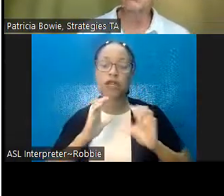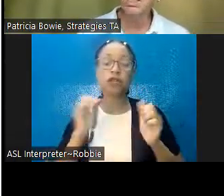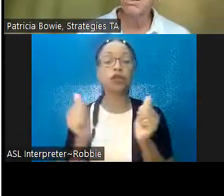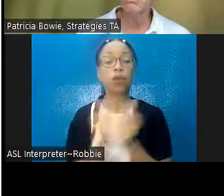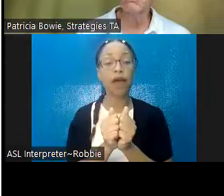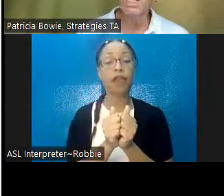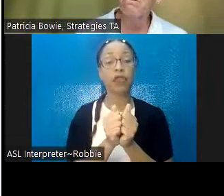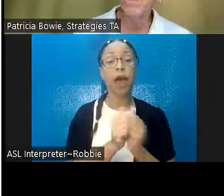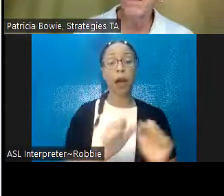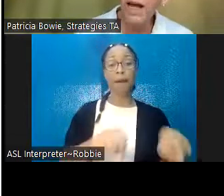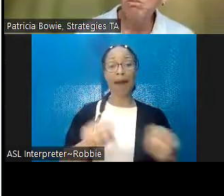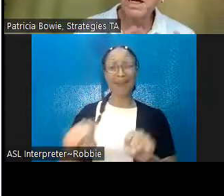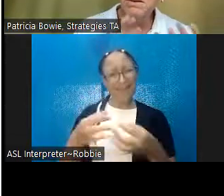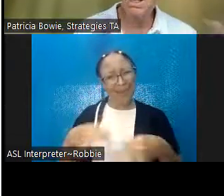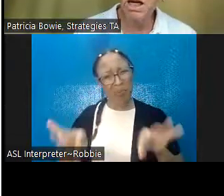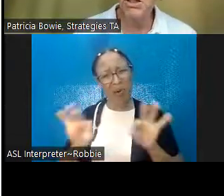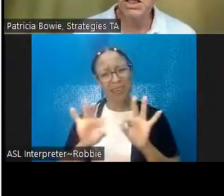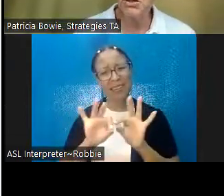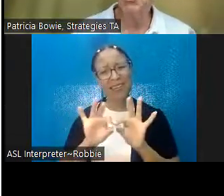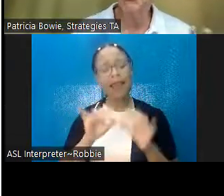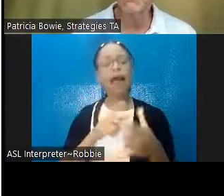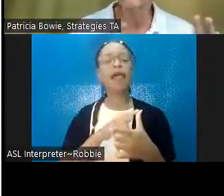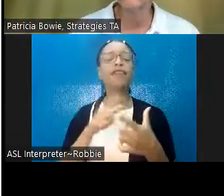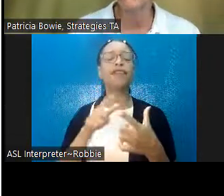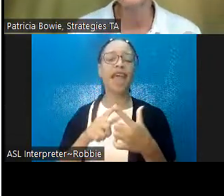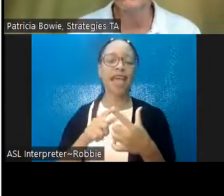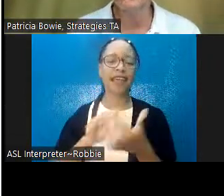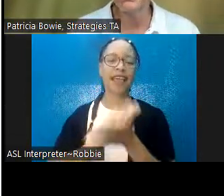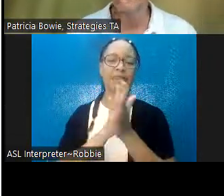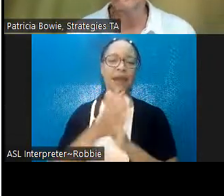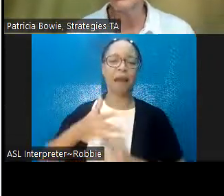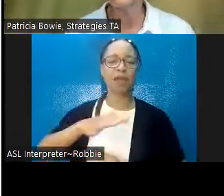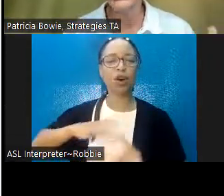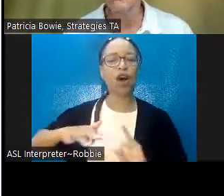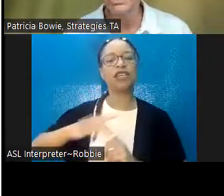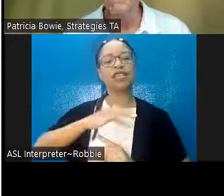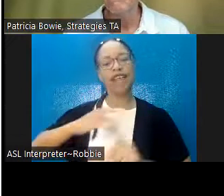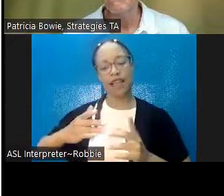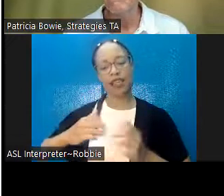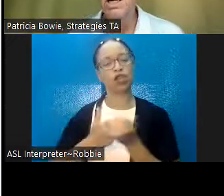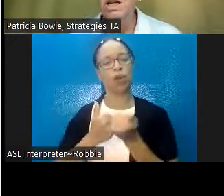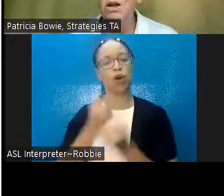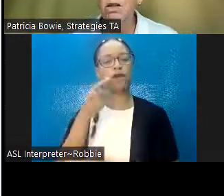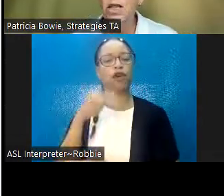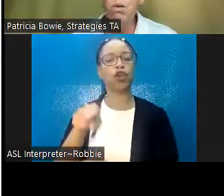is critical, right? And then it becomes context driven for you and for your county. So I just wanted